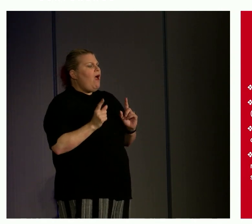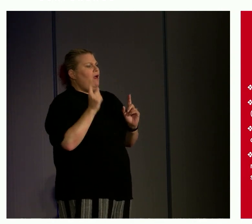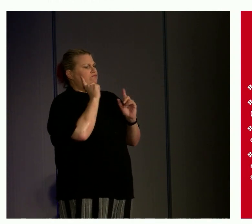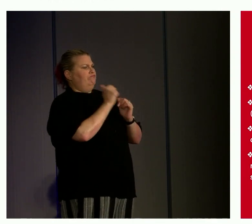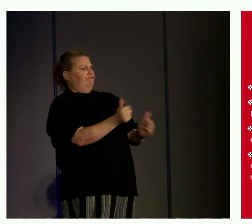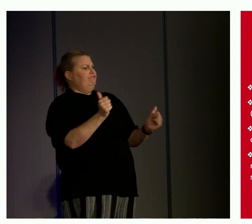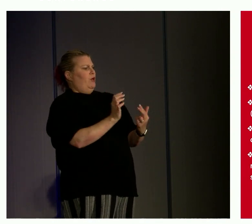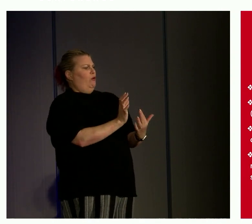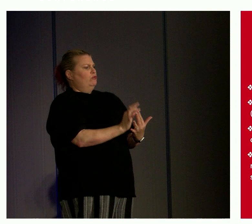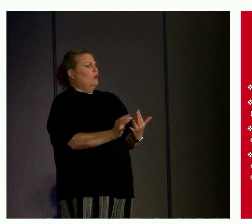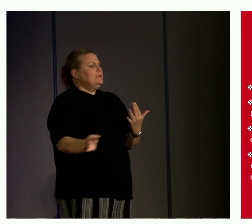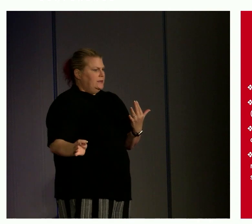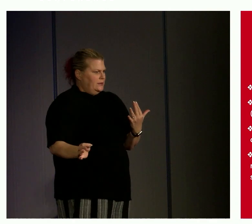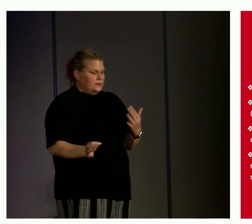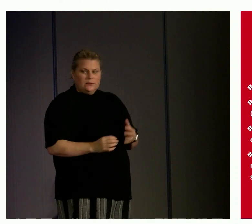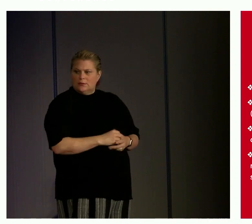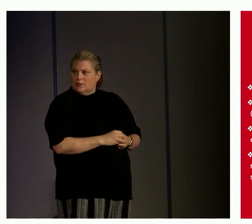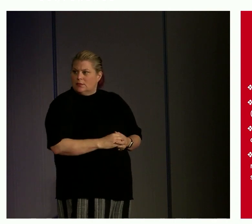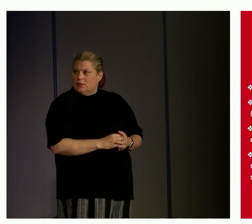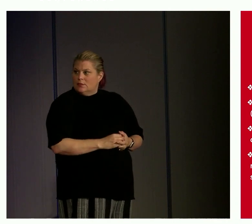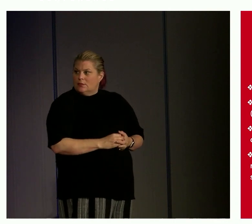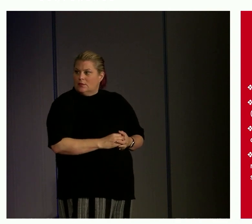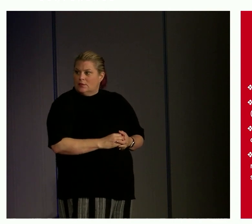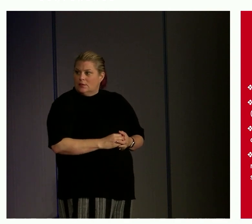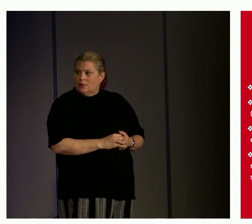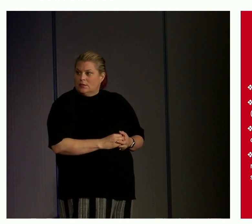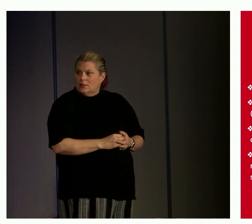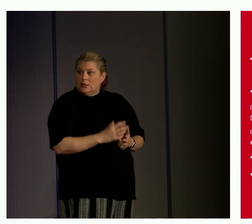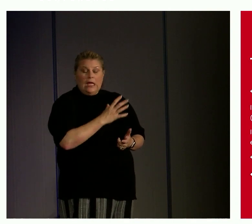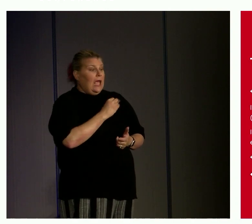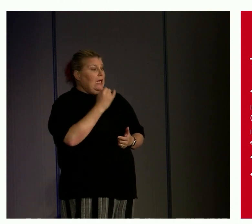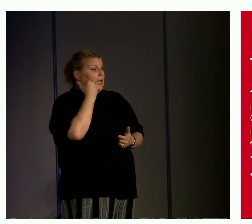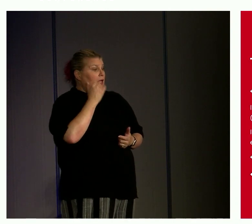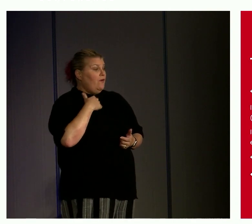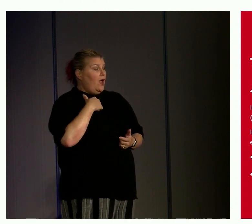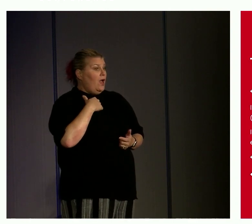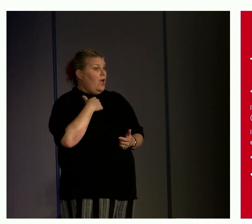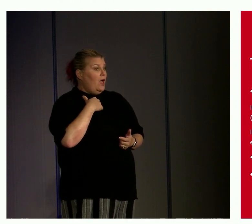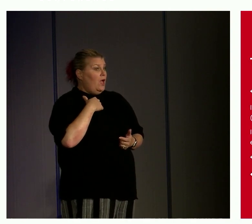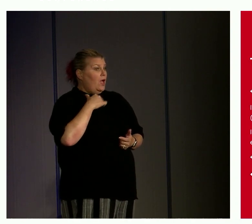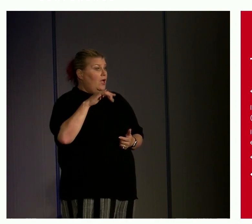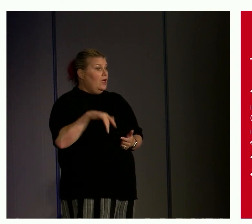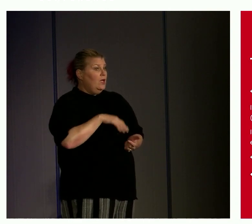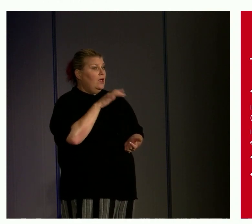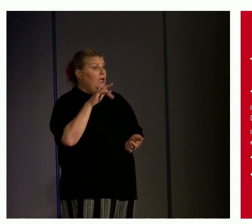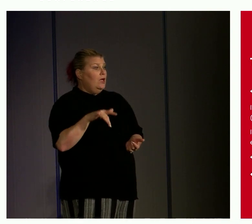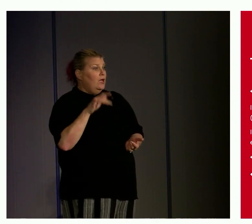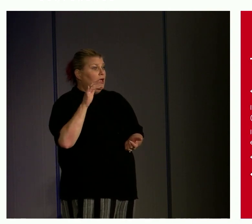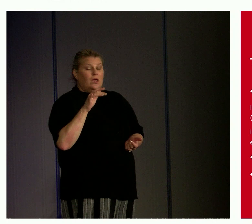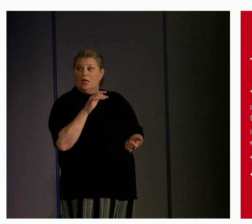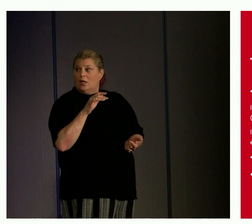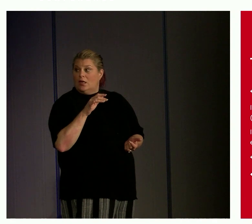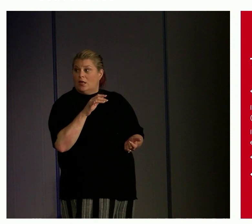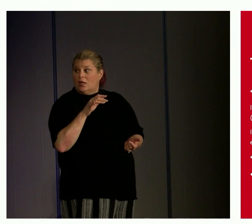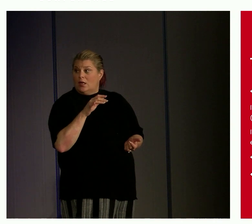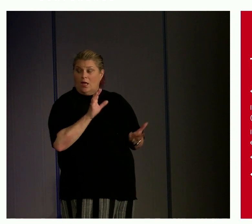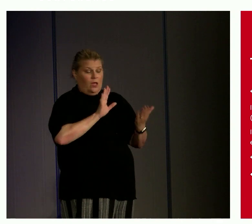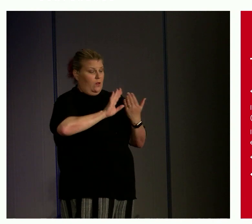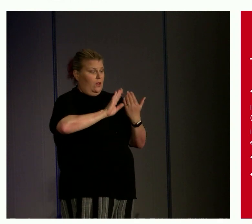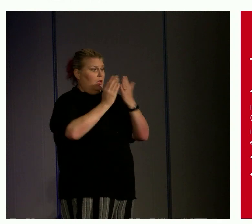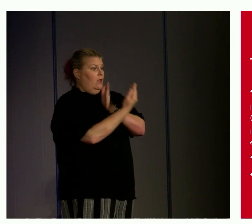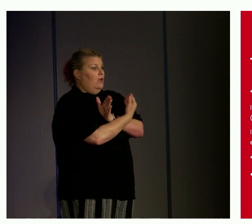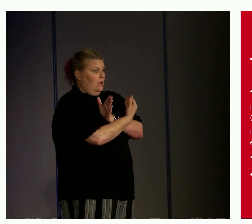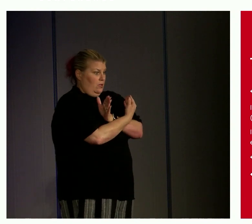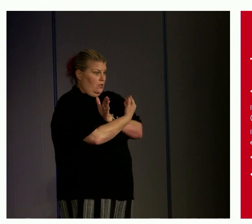choice. And, whoops, and if I turn the cardboard, that's what you have on